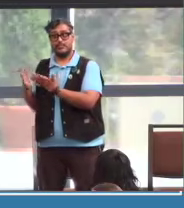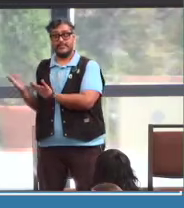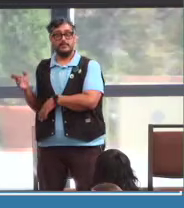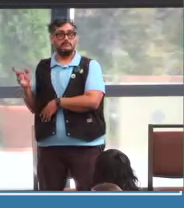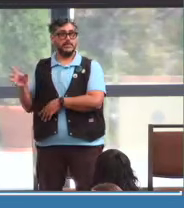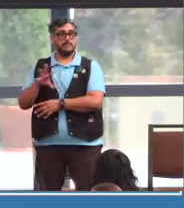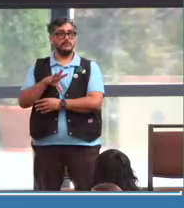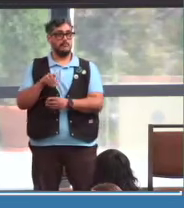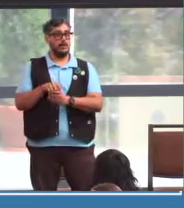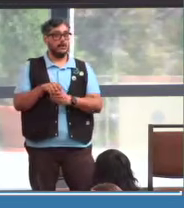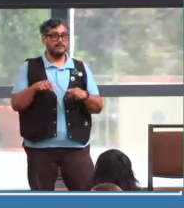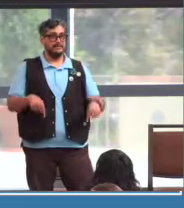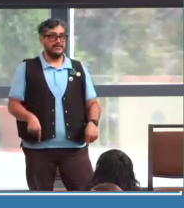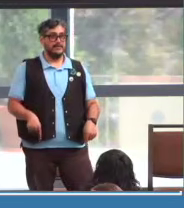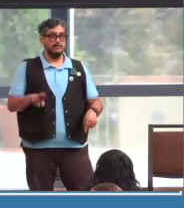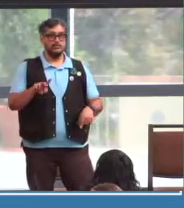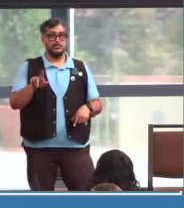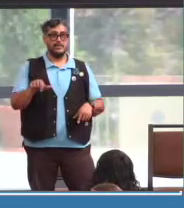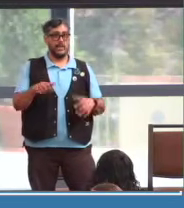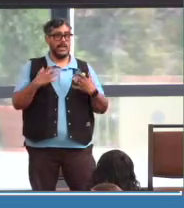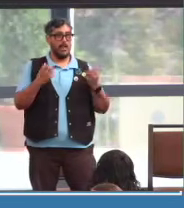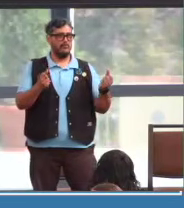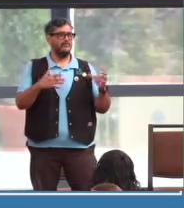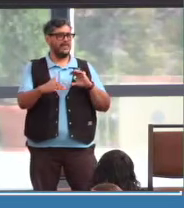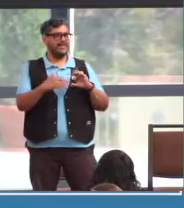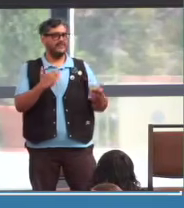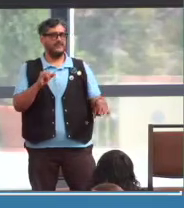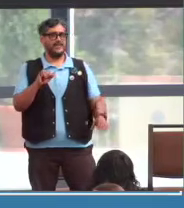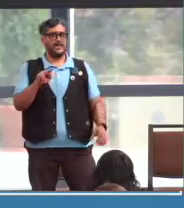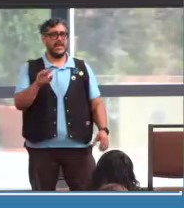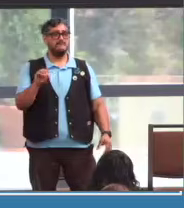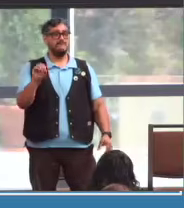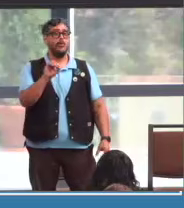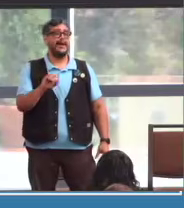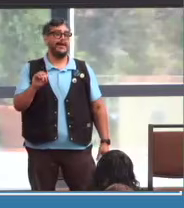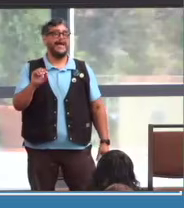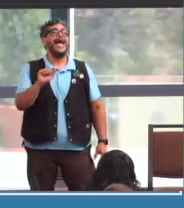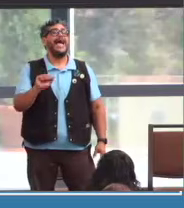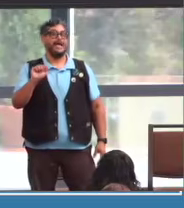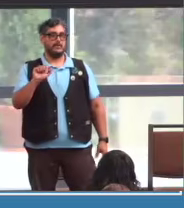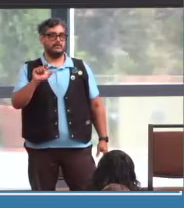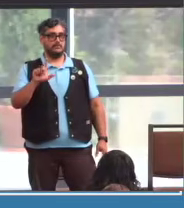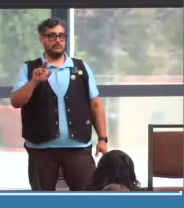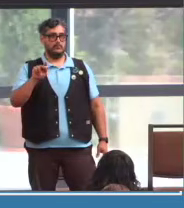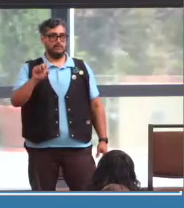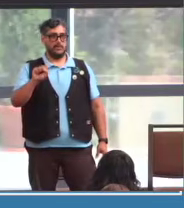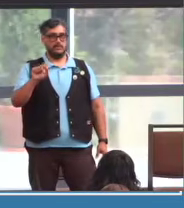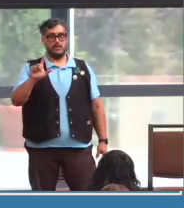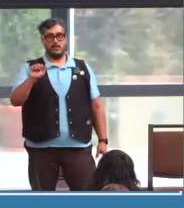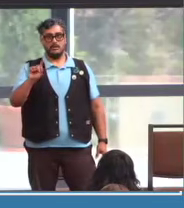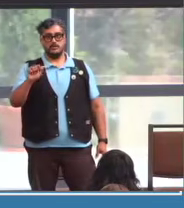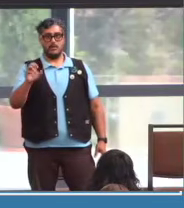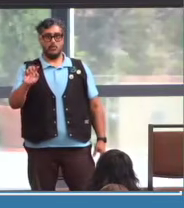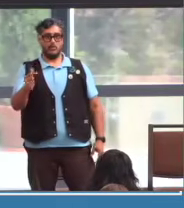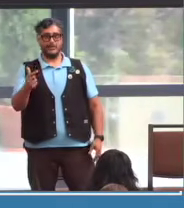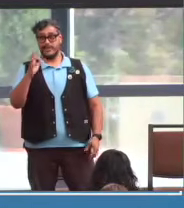a part of Attune Health. Please just email us at info@lupusla.org and we can give you the information for the